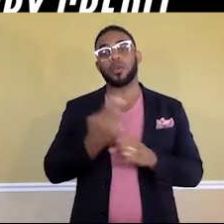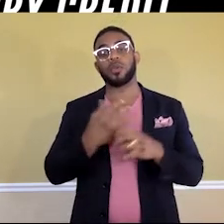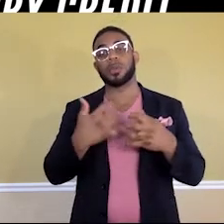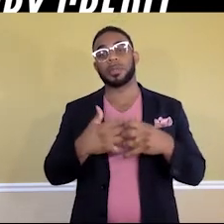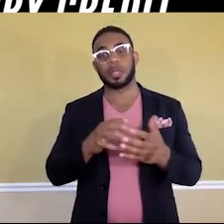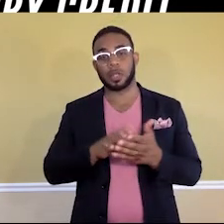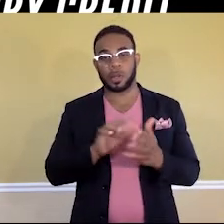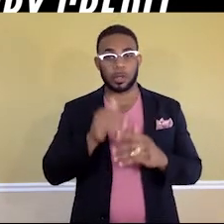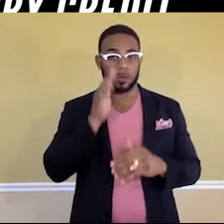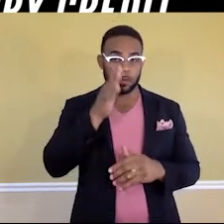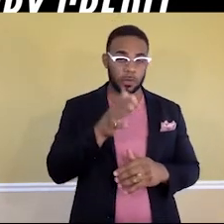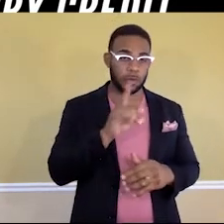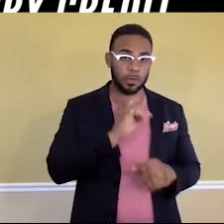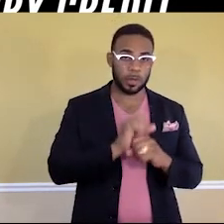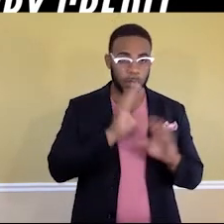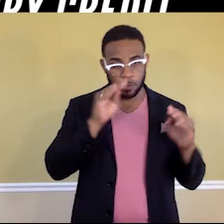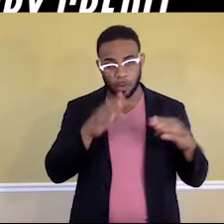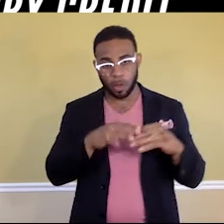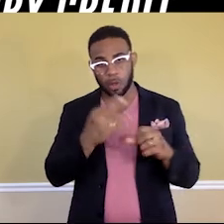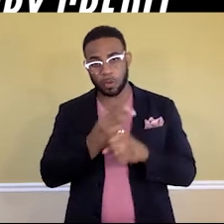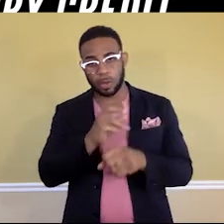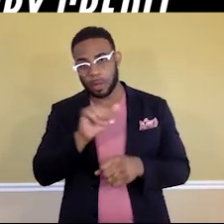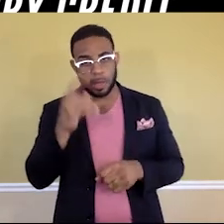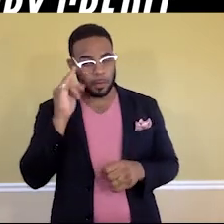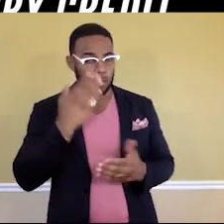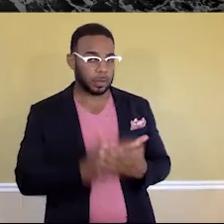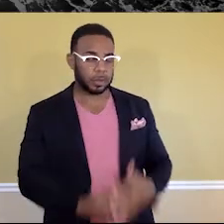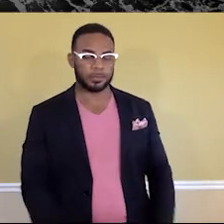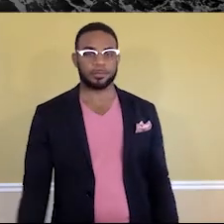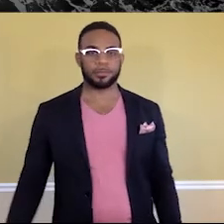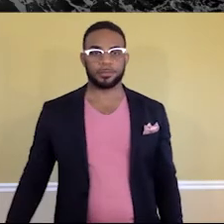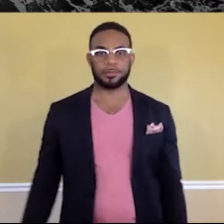machine learning in the future and really focus on using AI for good.